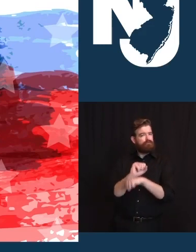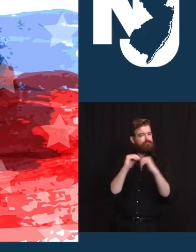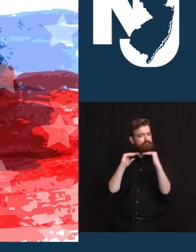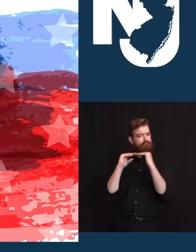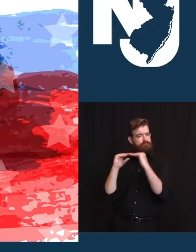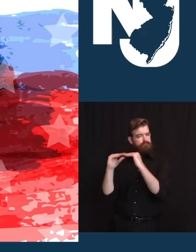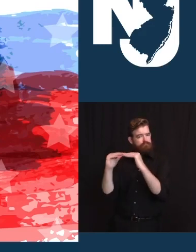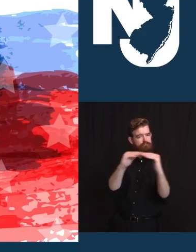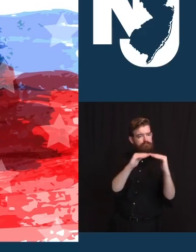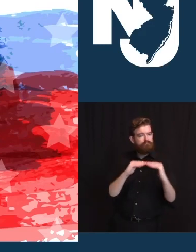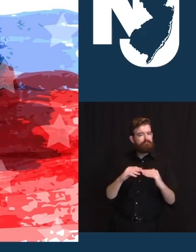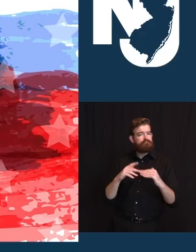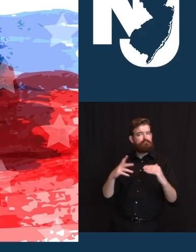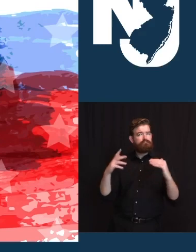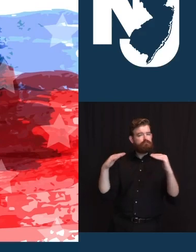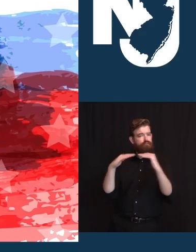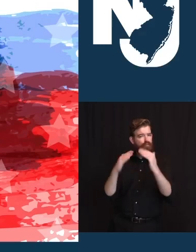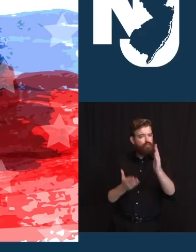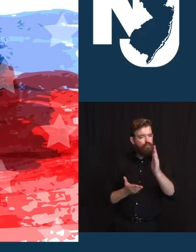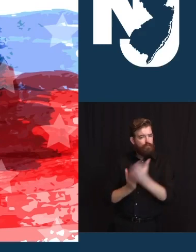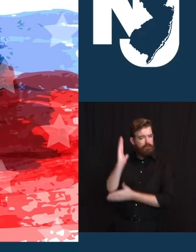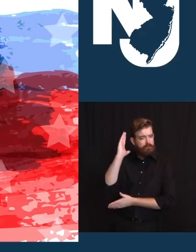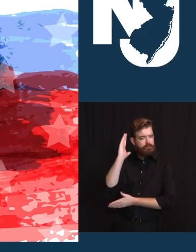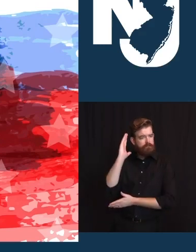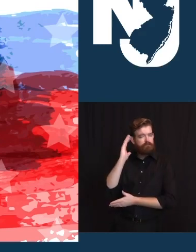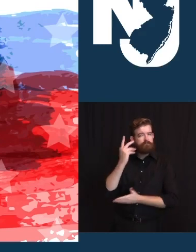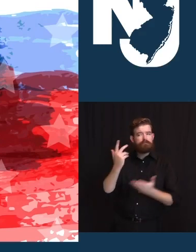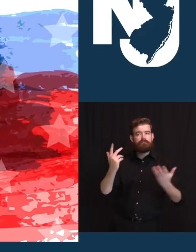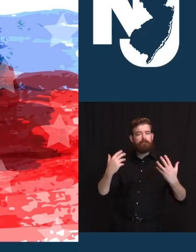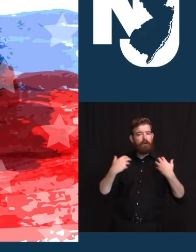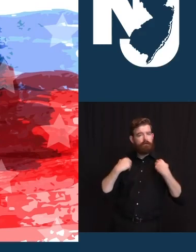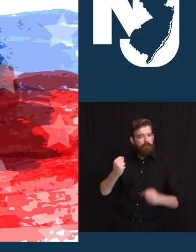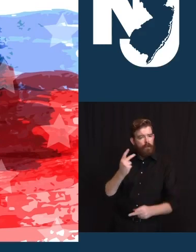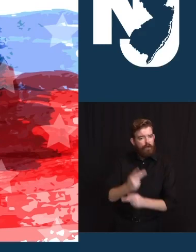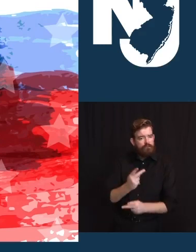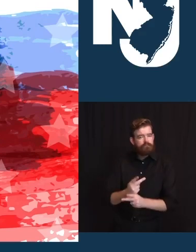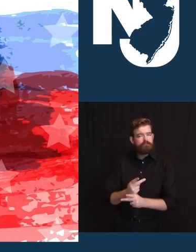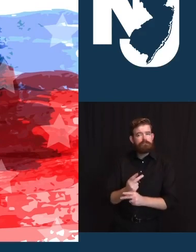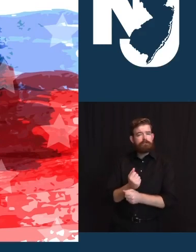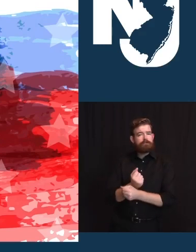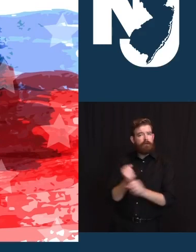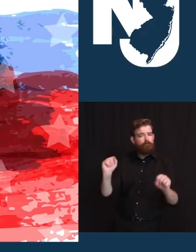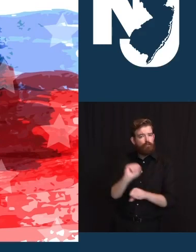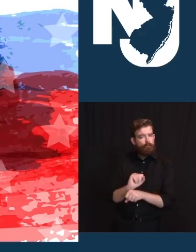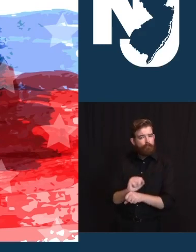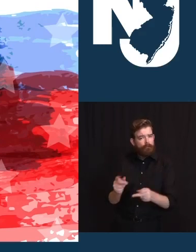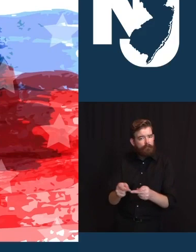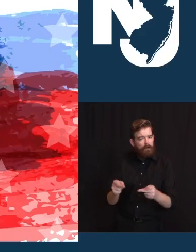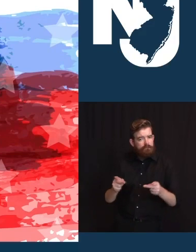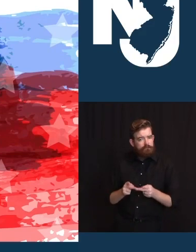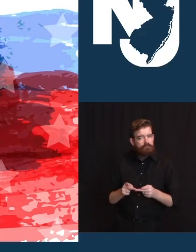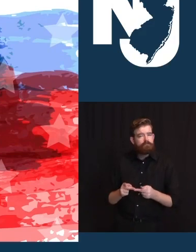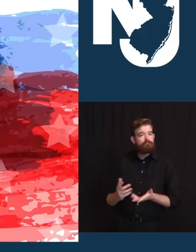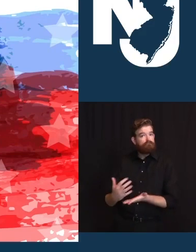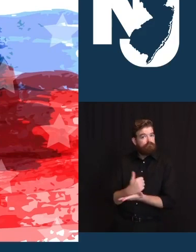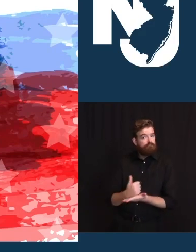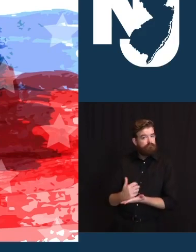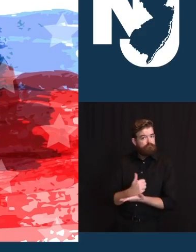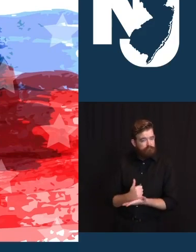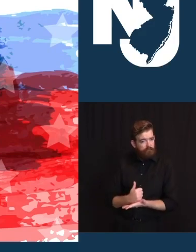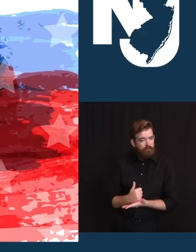safe workplaces. Organized labor built, quite literally, the doors through which generations